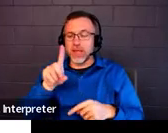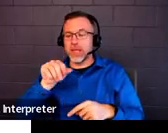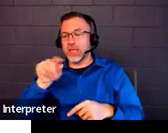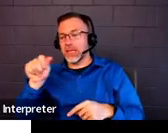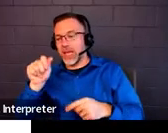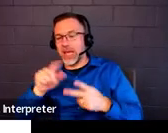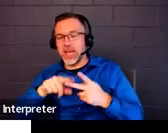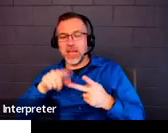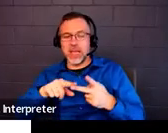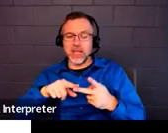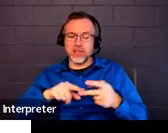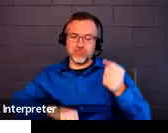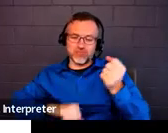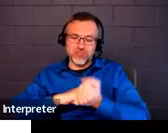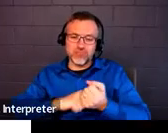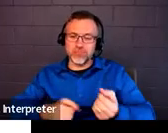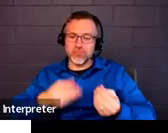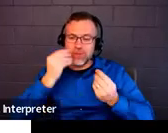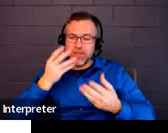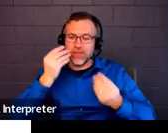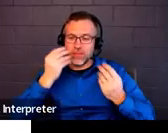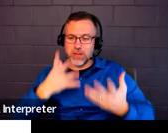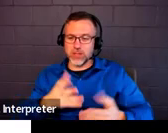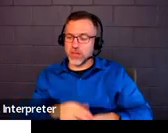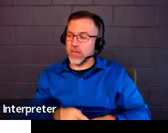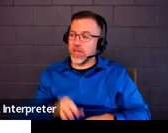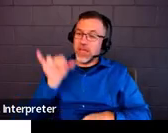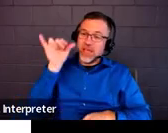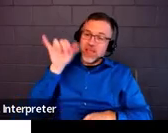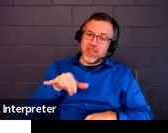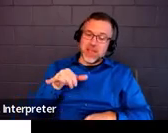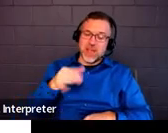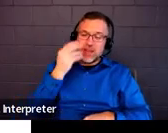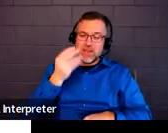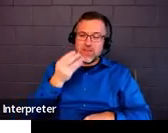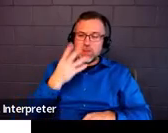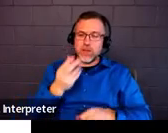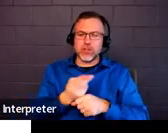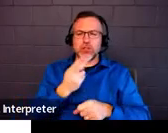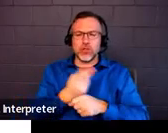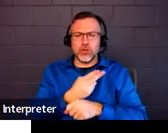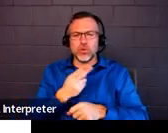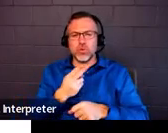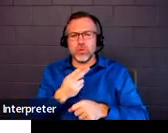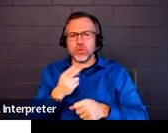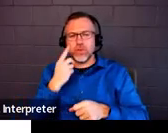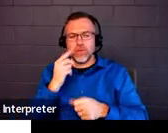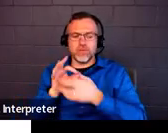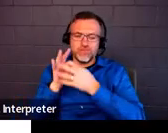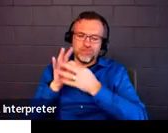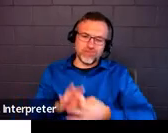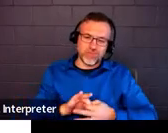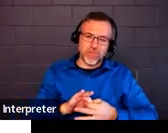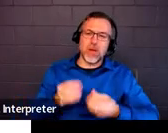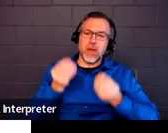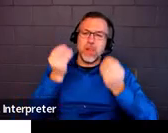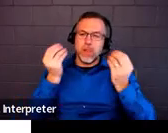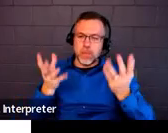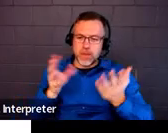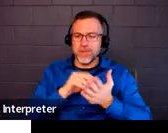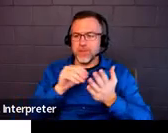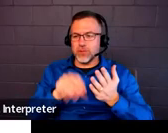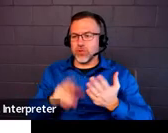information, because that information is used to inform so many different pieces of the student's programming.